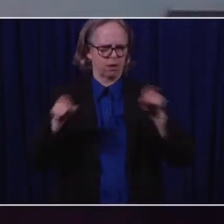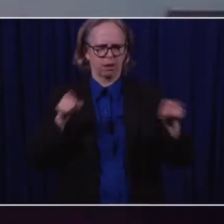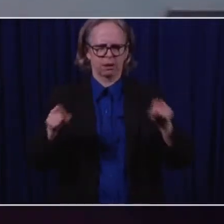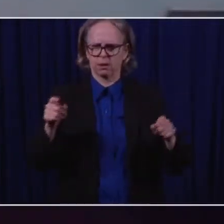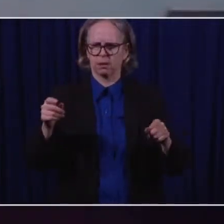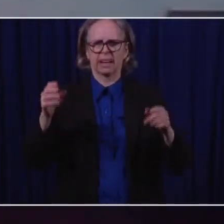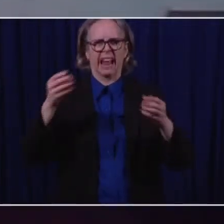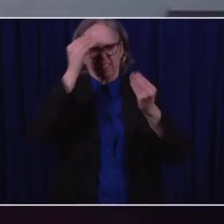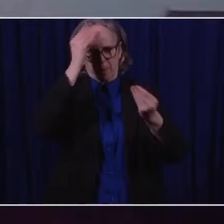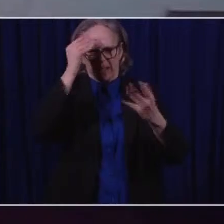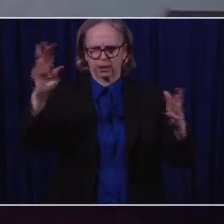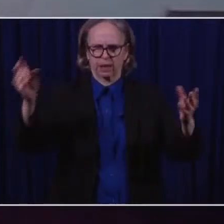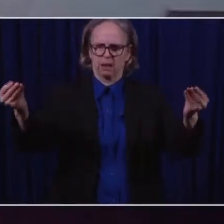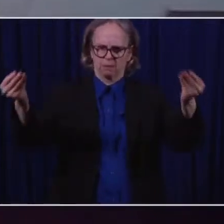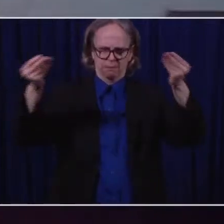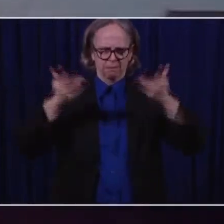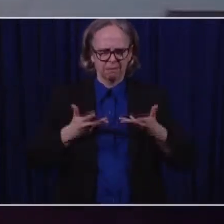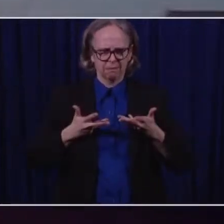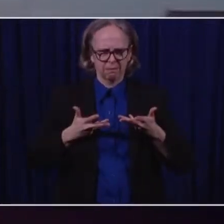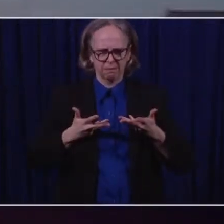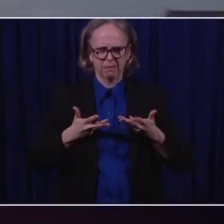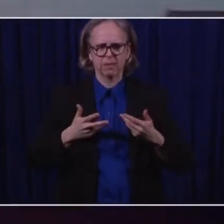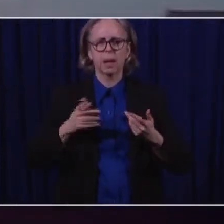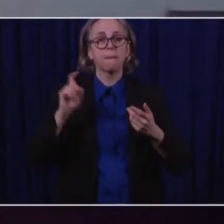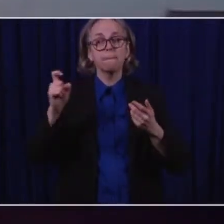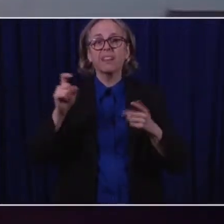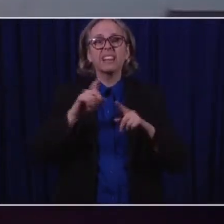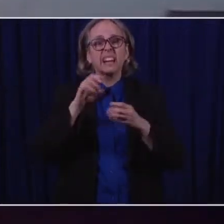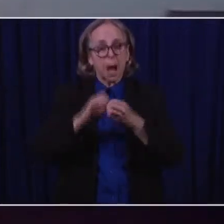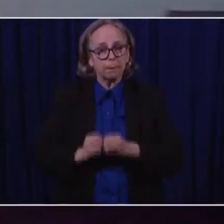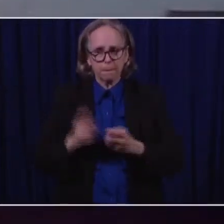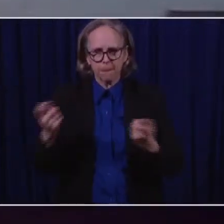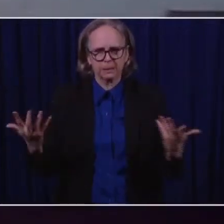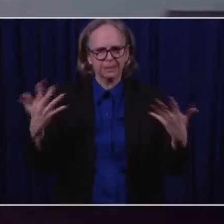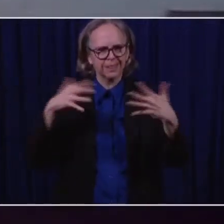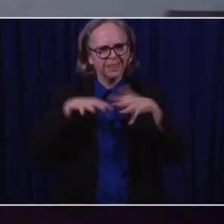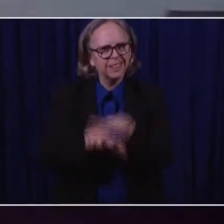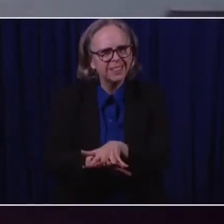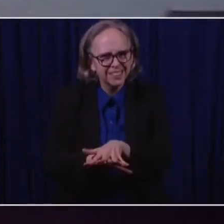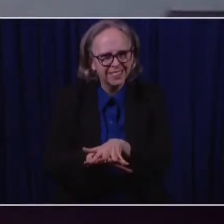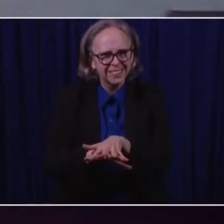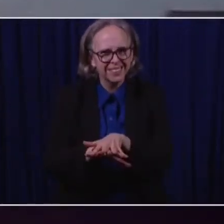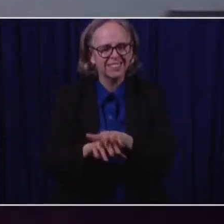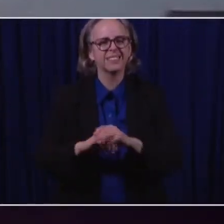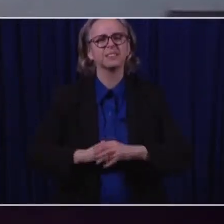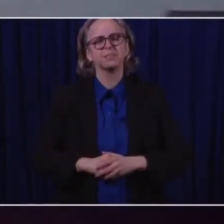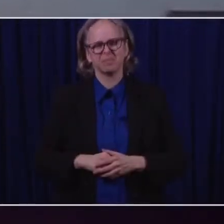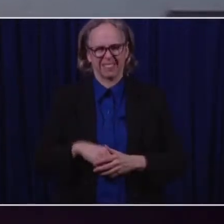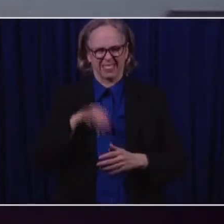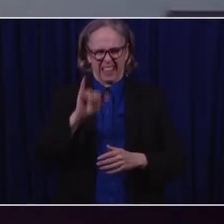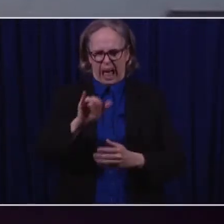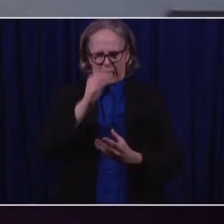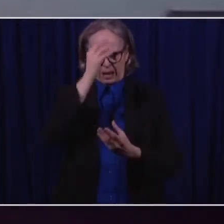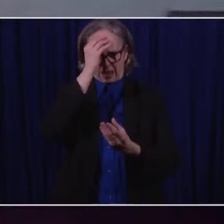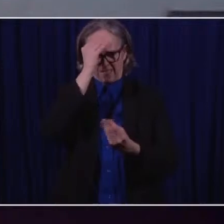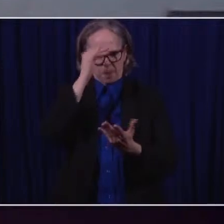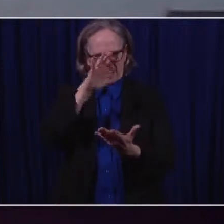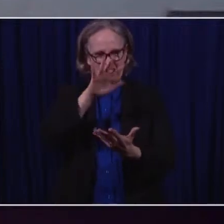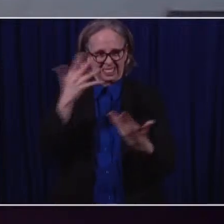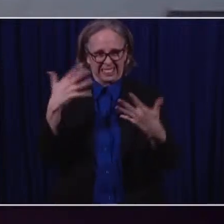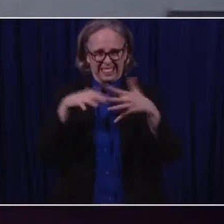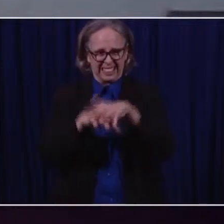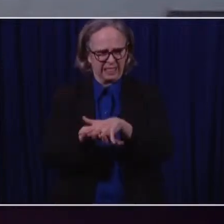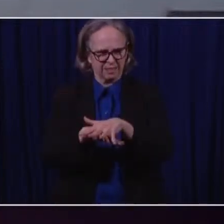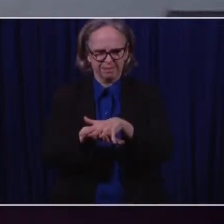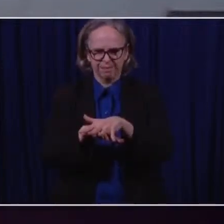data that was not done timely. And there was a kind of a miss there that created these